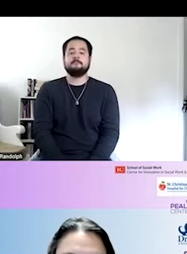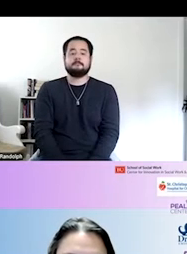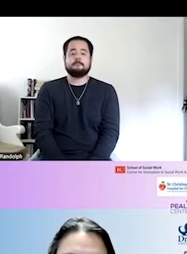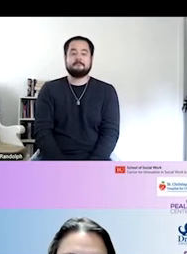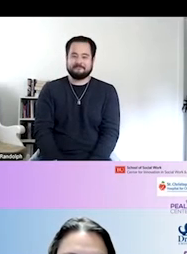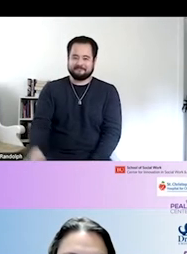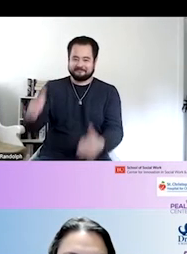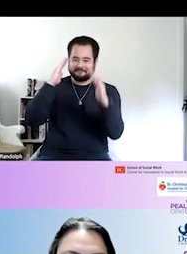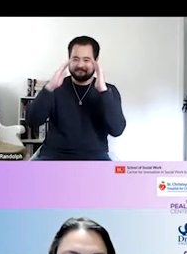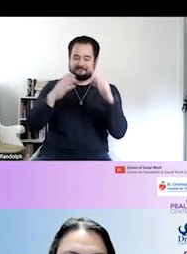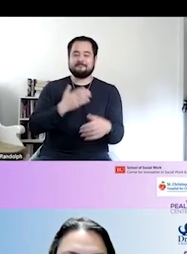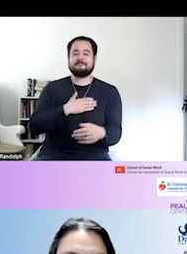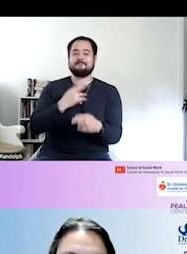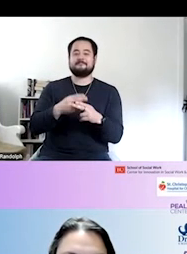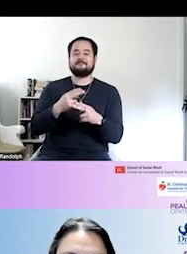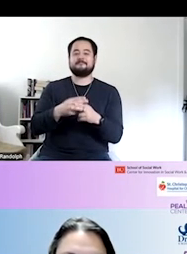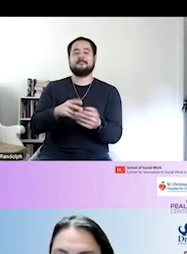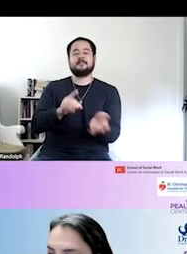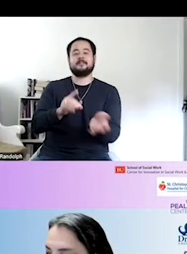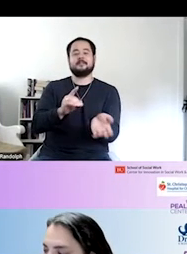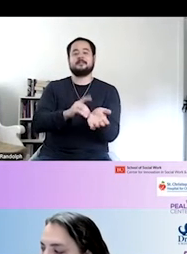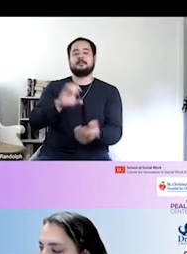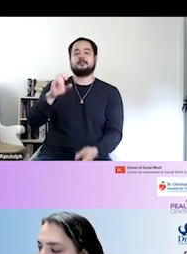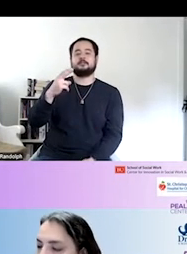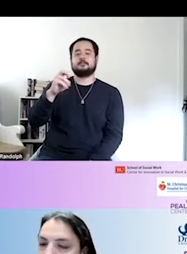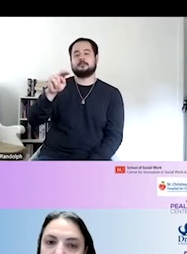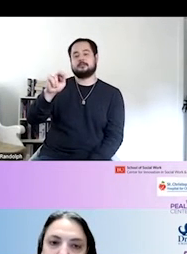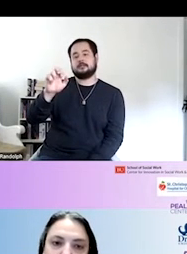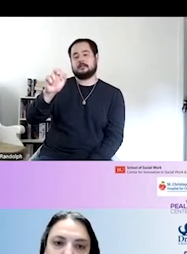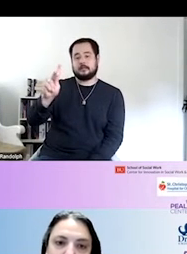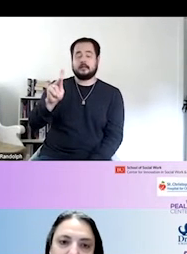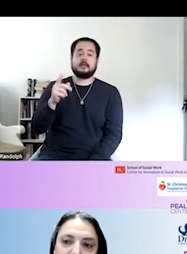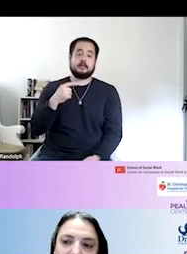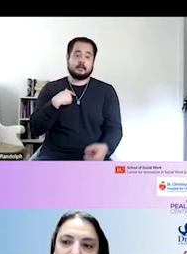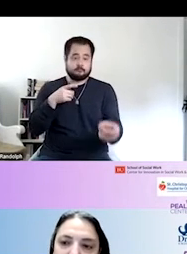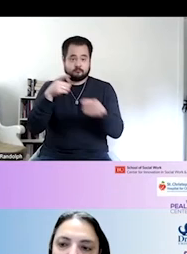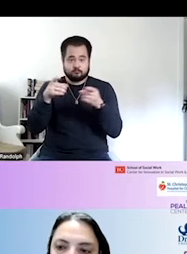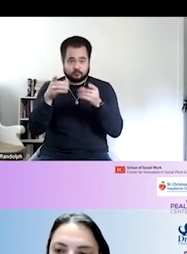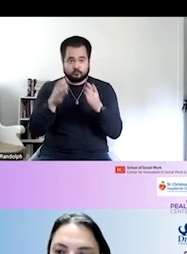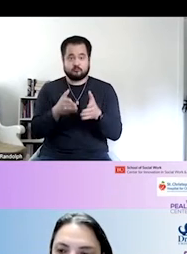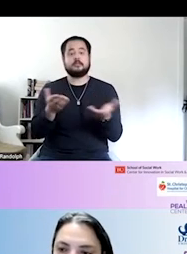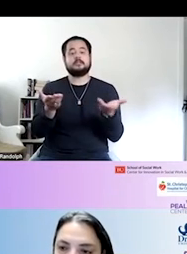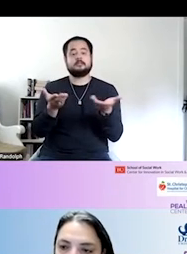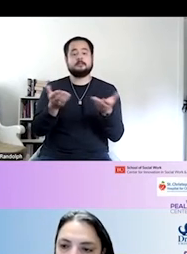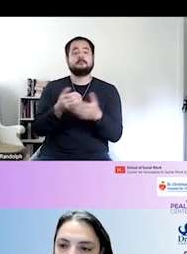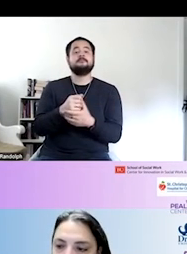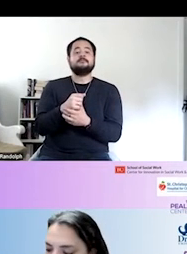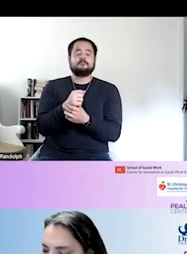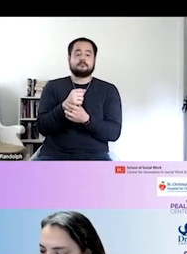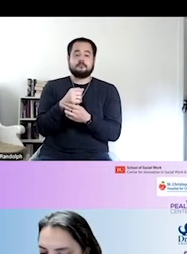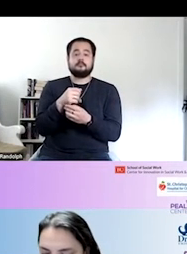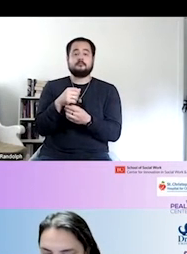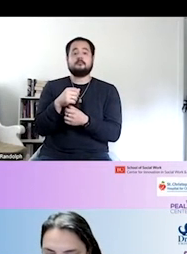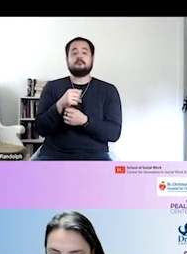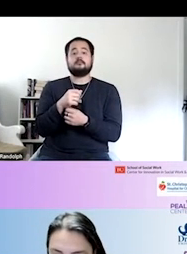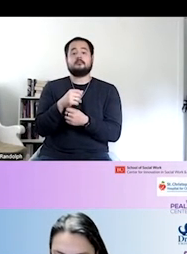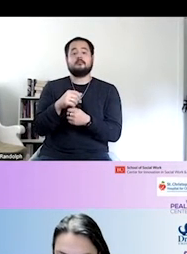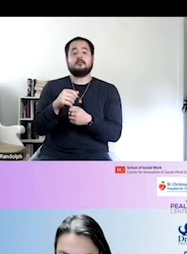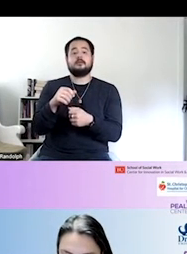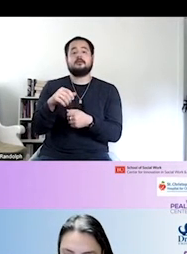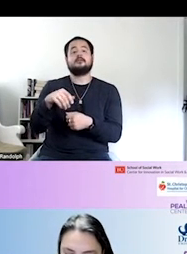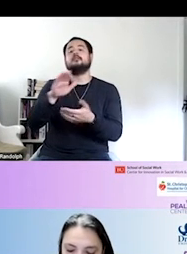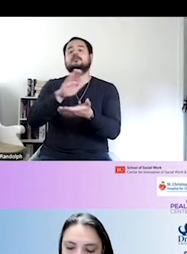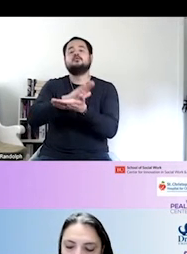Hello, my name is Dr. Esther Chernak. I'm the director of the Center for Public Health Readiness and Communication at the Drexel University Dornsife School of Public